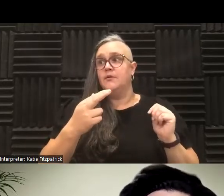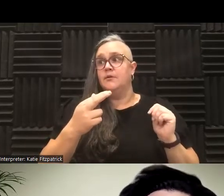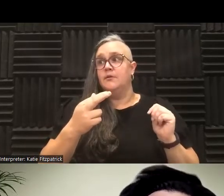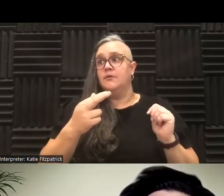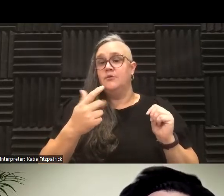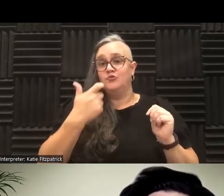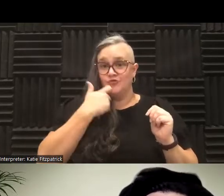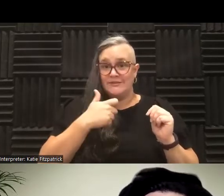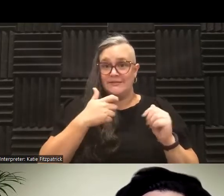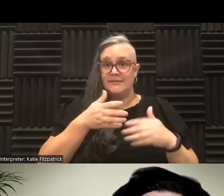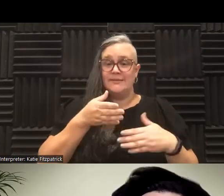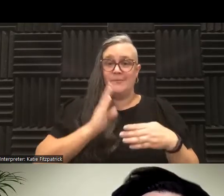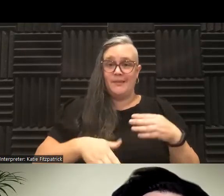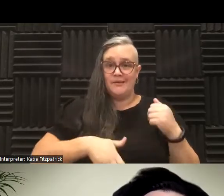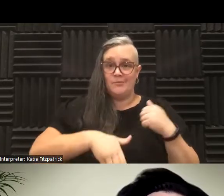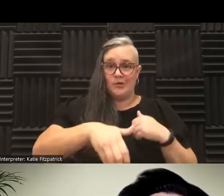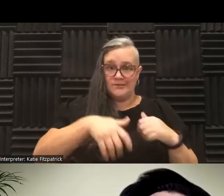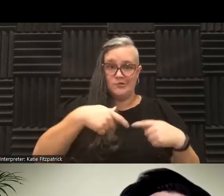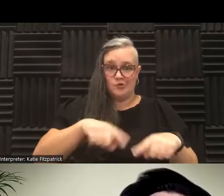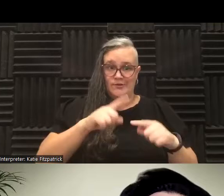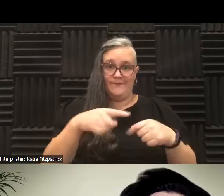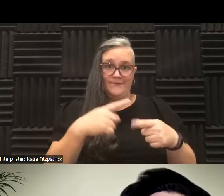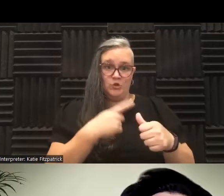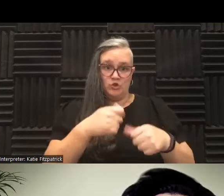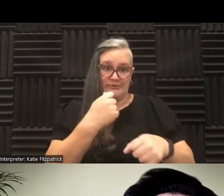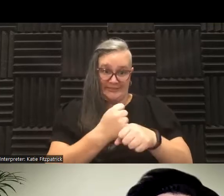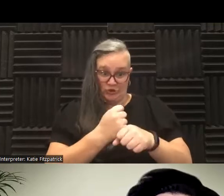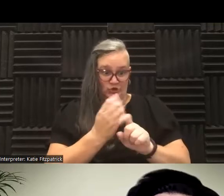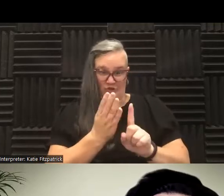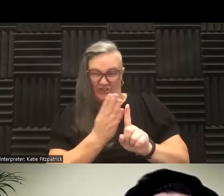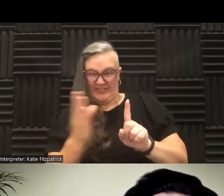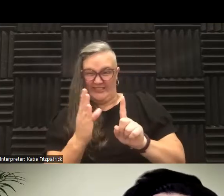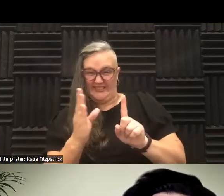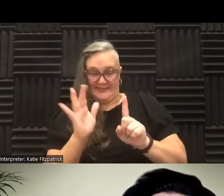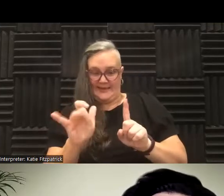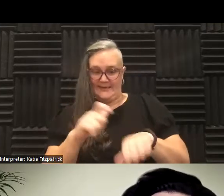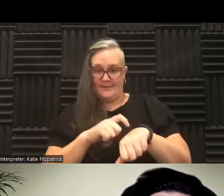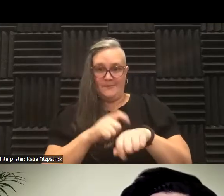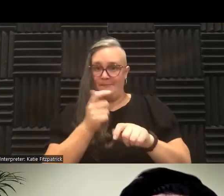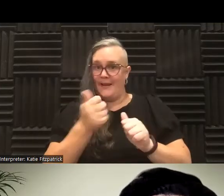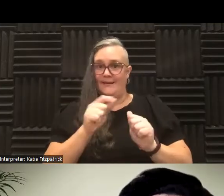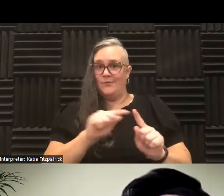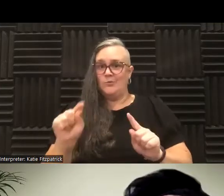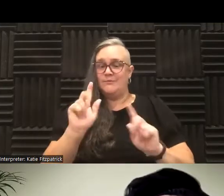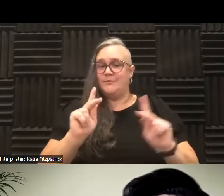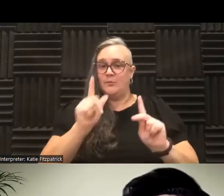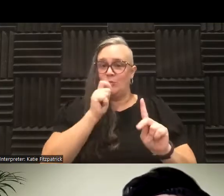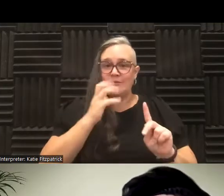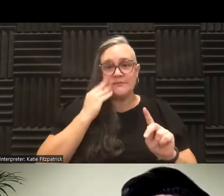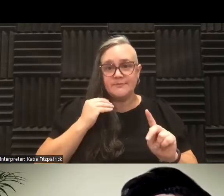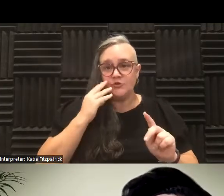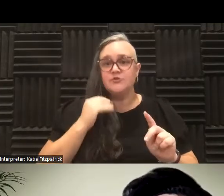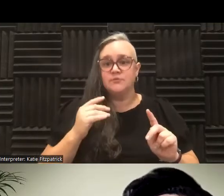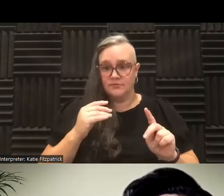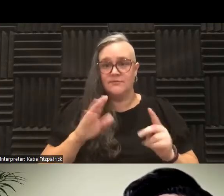completed a pregnancy within that first year. Any of those folks who've experienced a